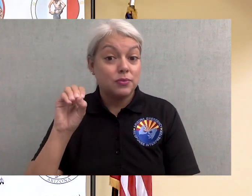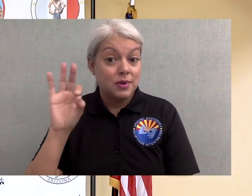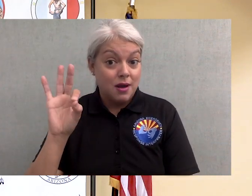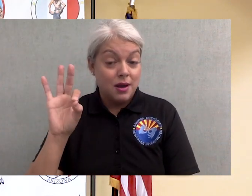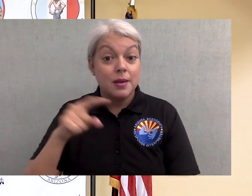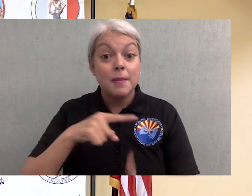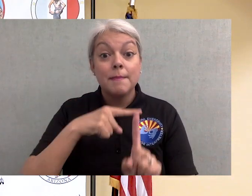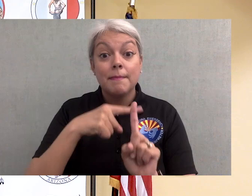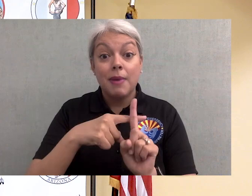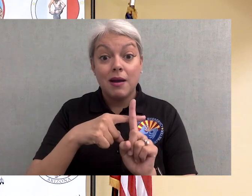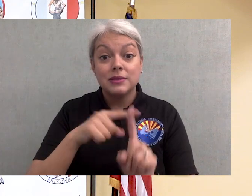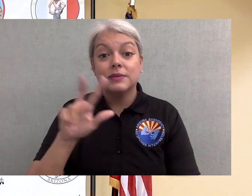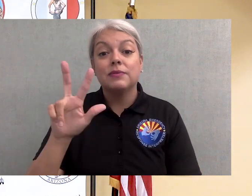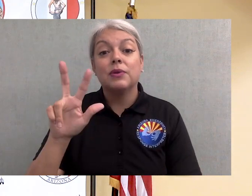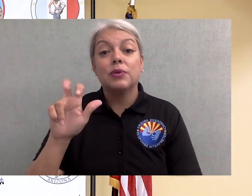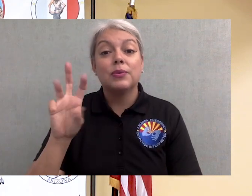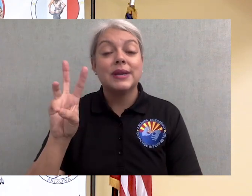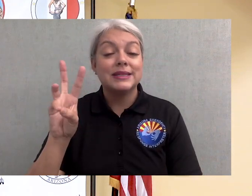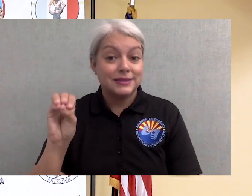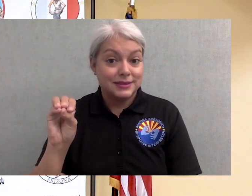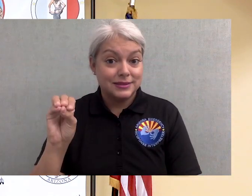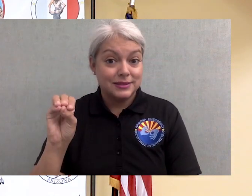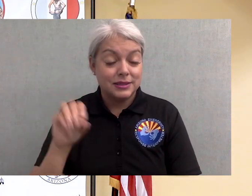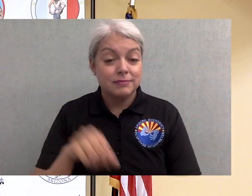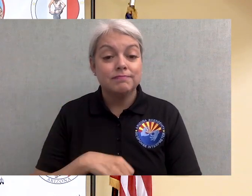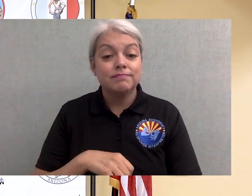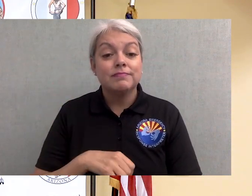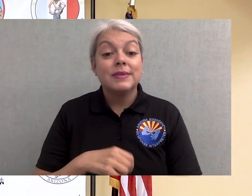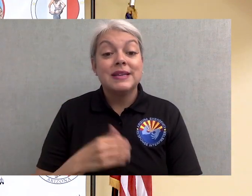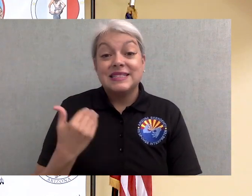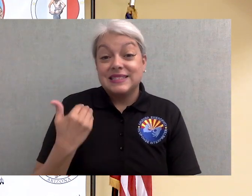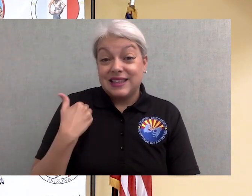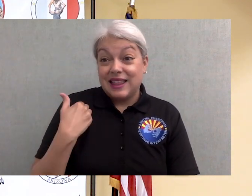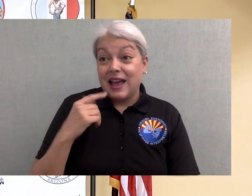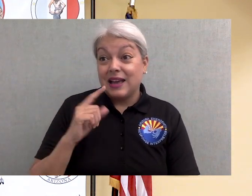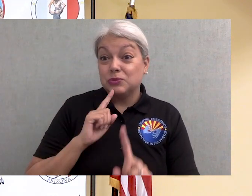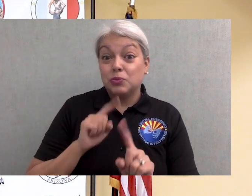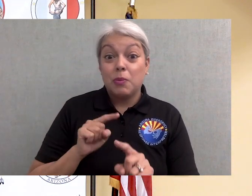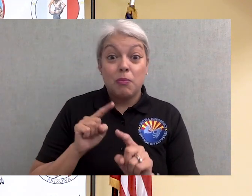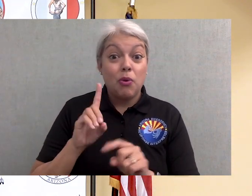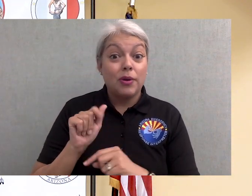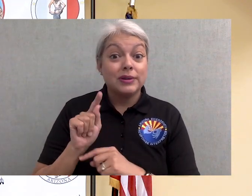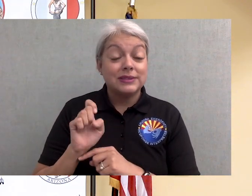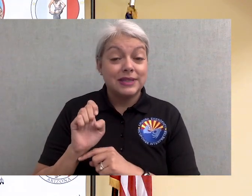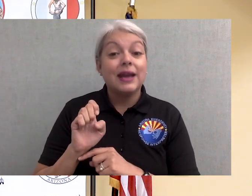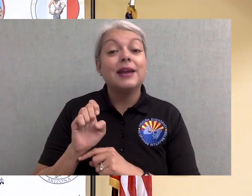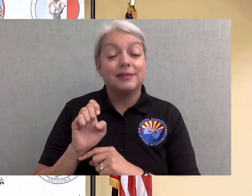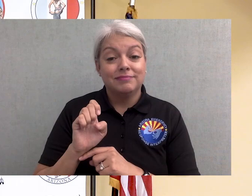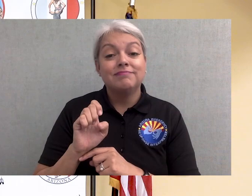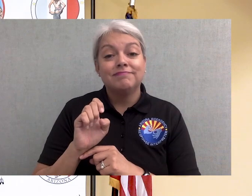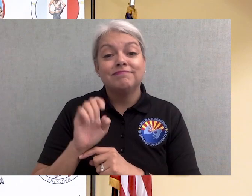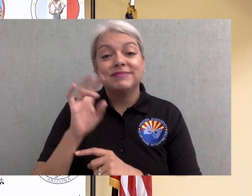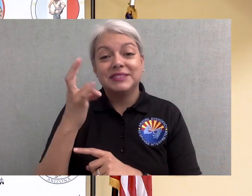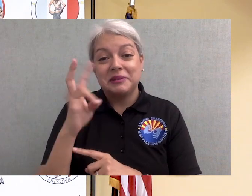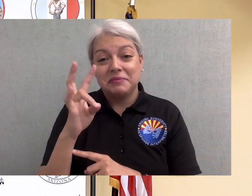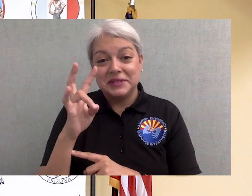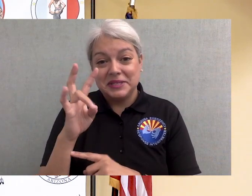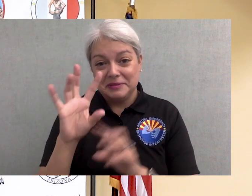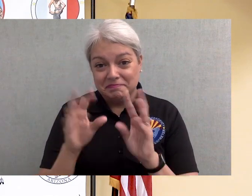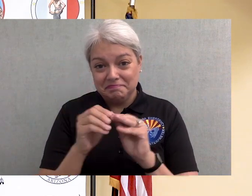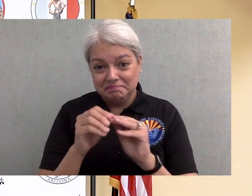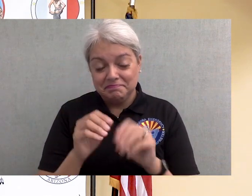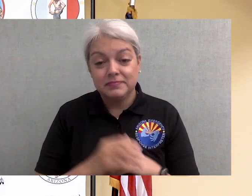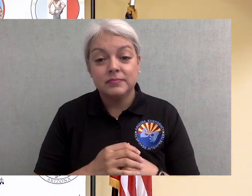360. And positive since last reporting date was 17. And recovered cases from all our sources